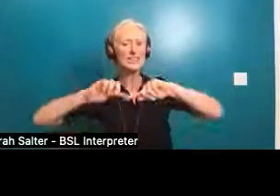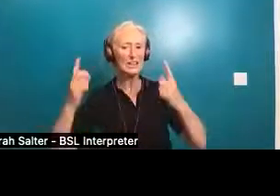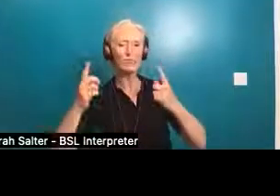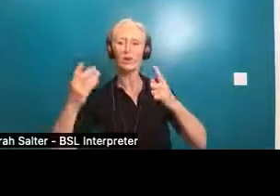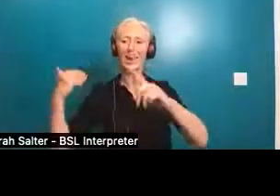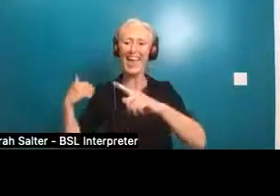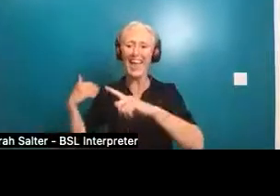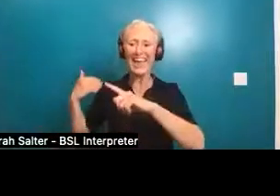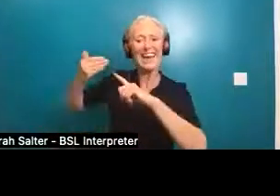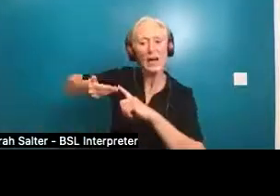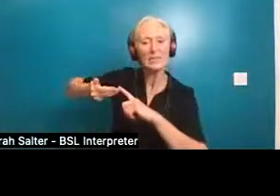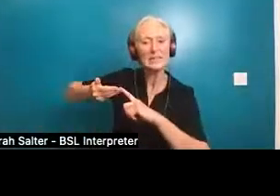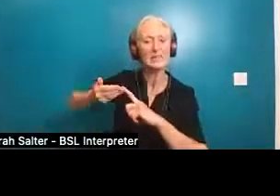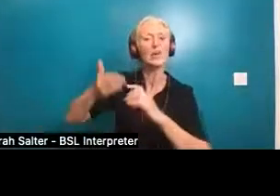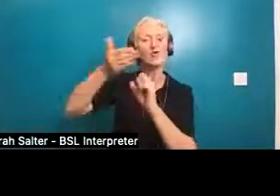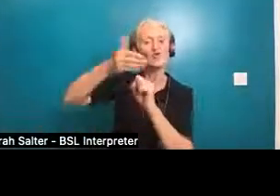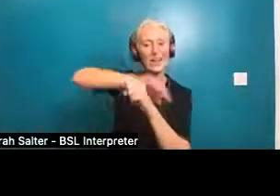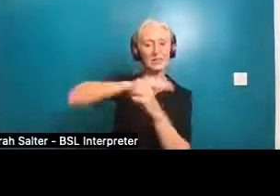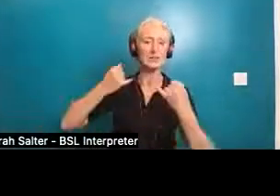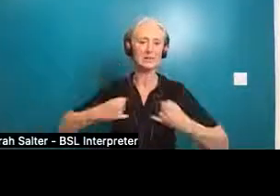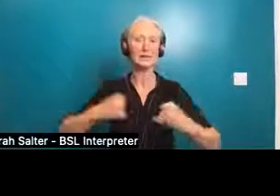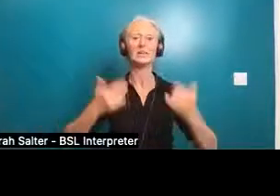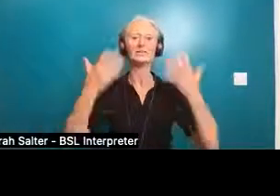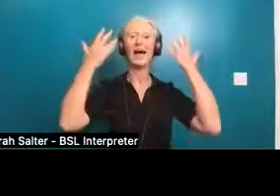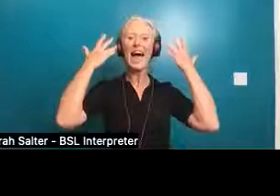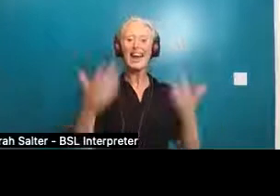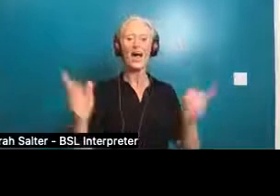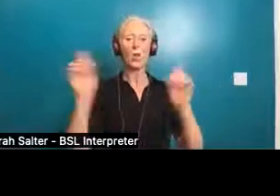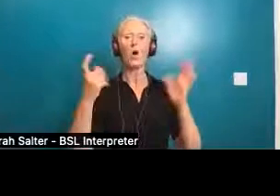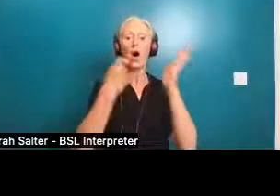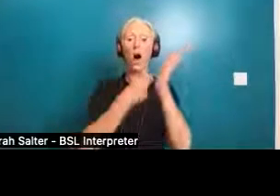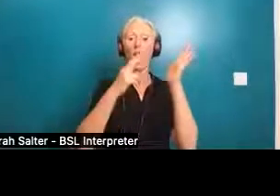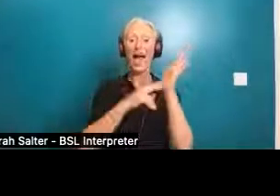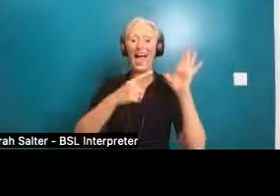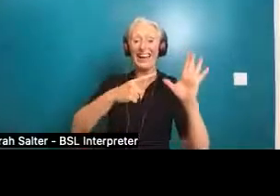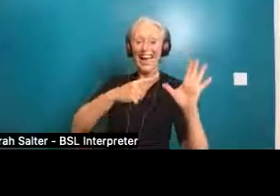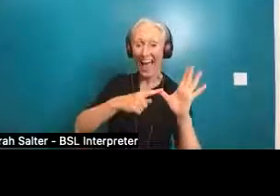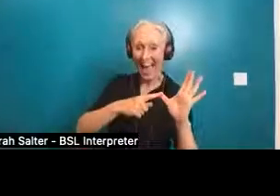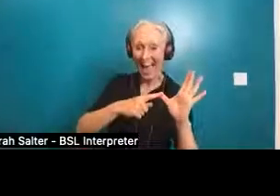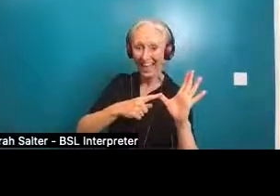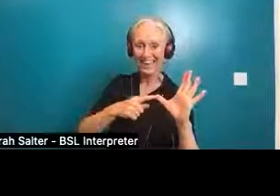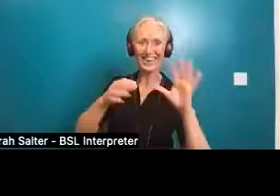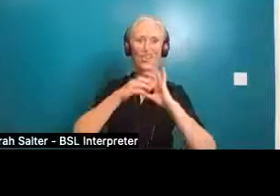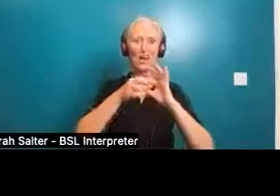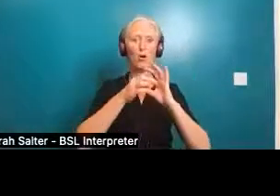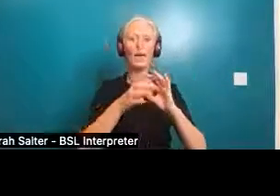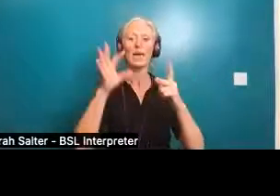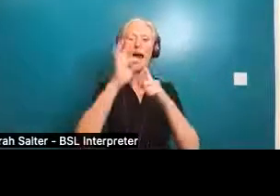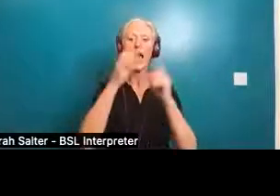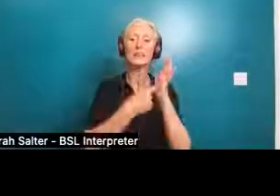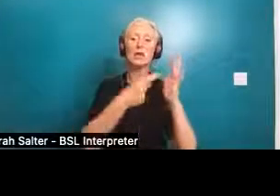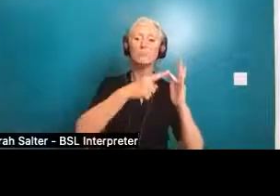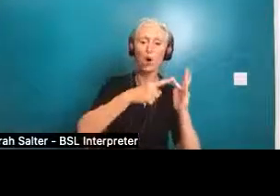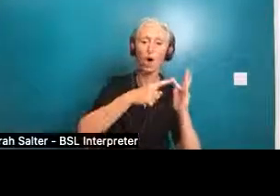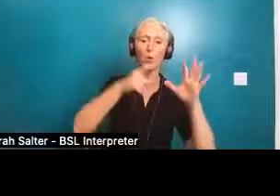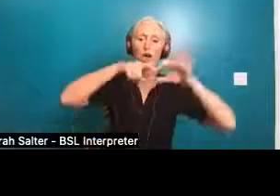Now we come to the big one. So RNA therapy and the ProQR trial. So ProQR, and you would probably all